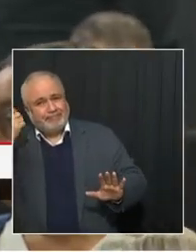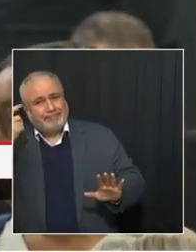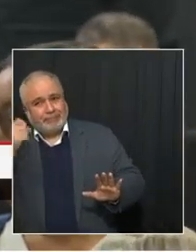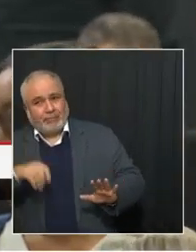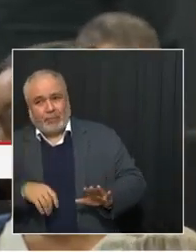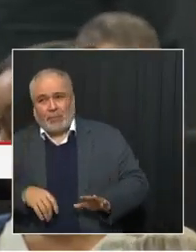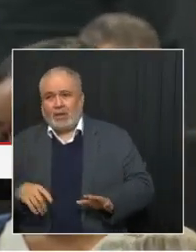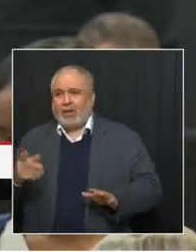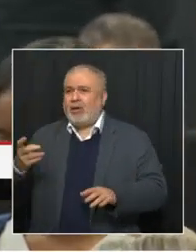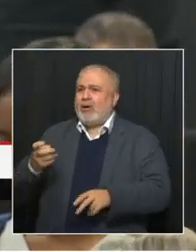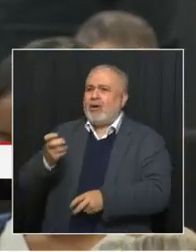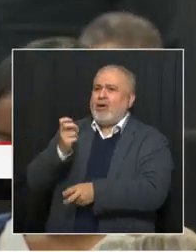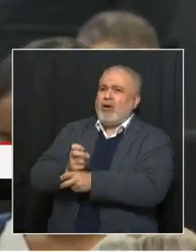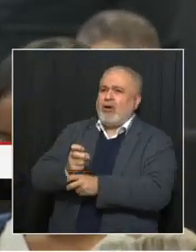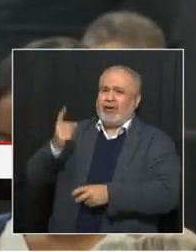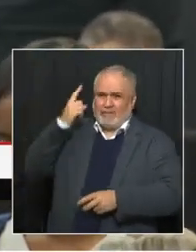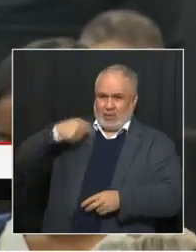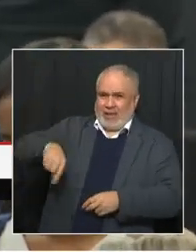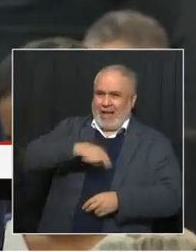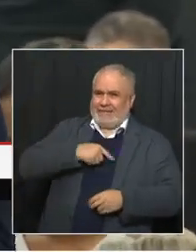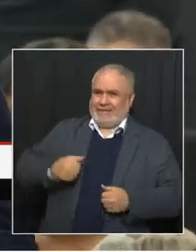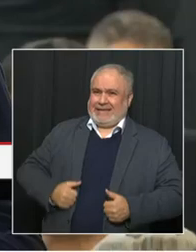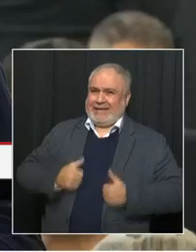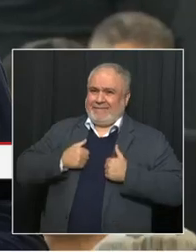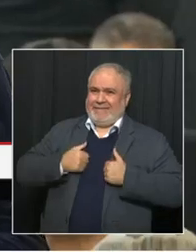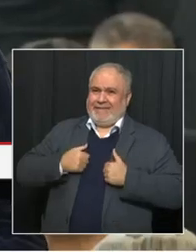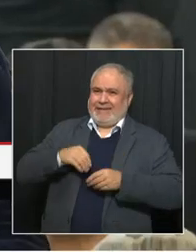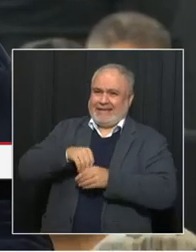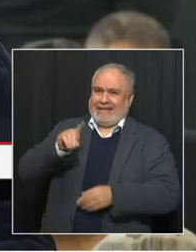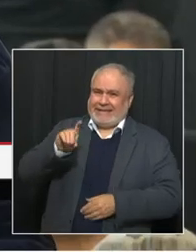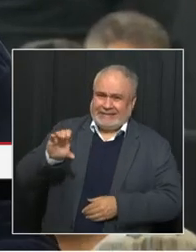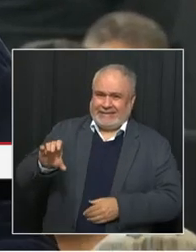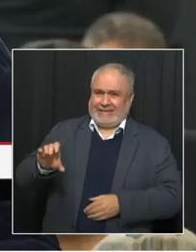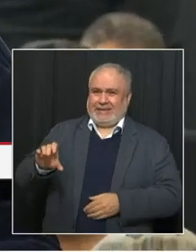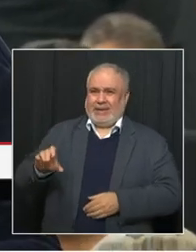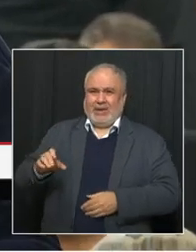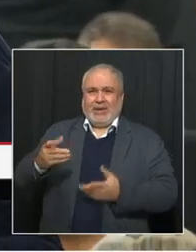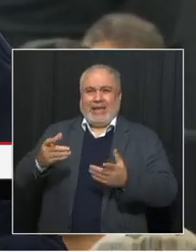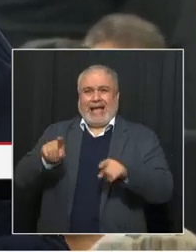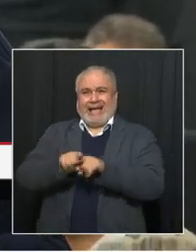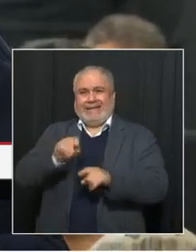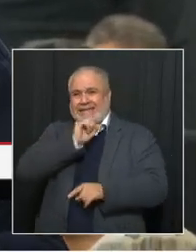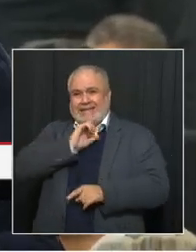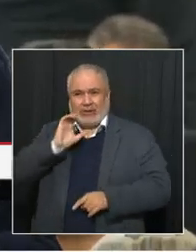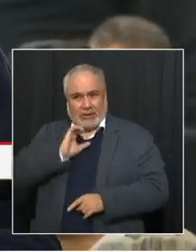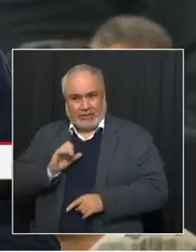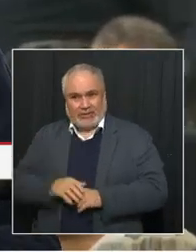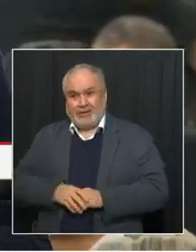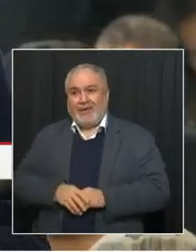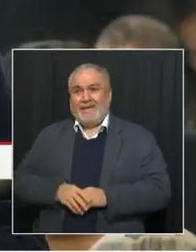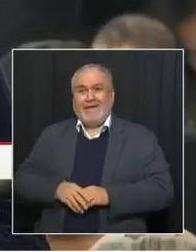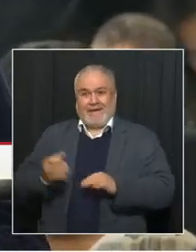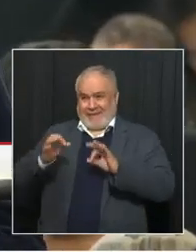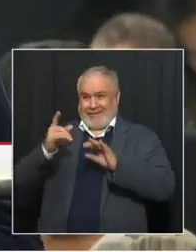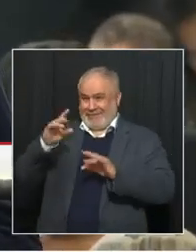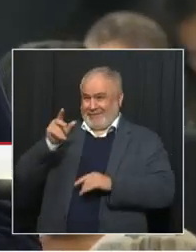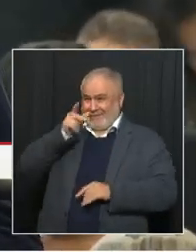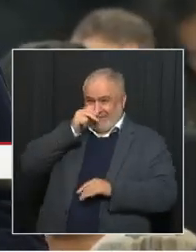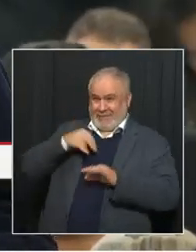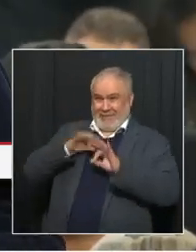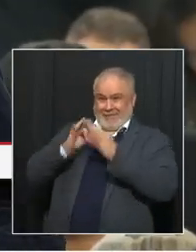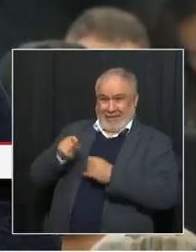get into a senior. Right down the hill from my house is the New Center on Ridge